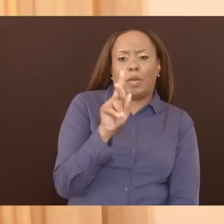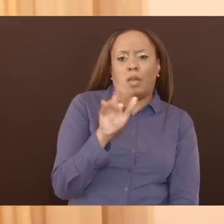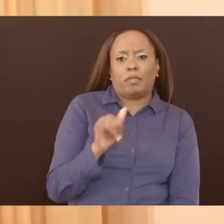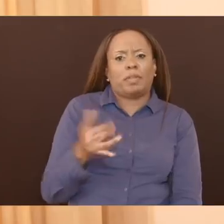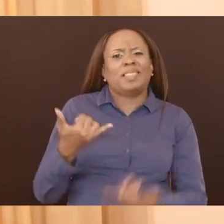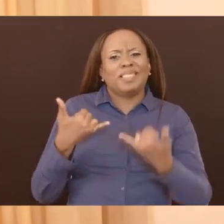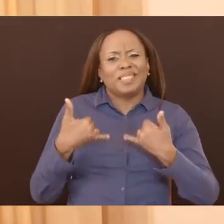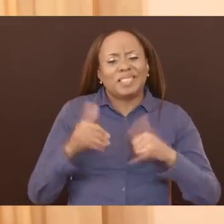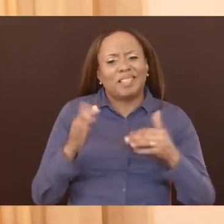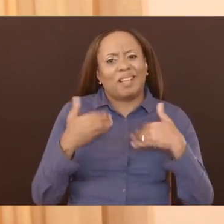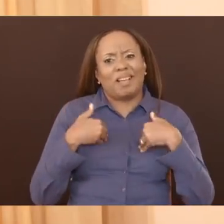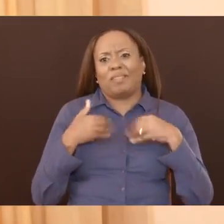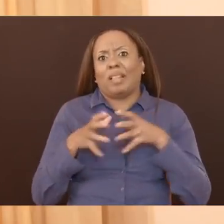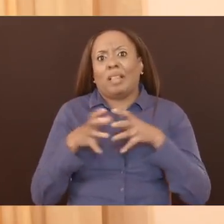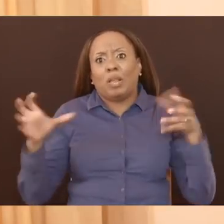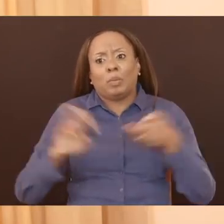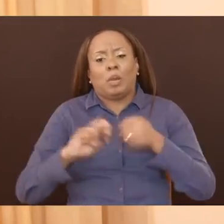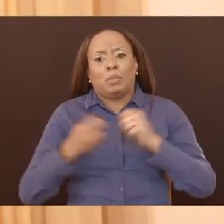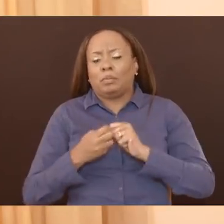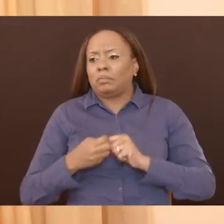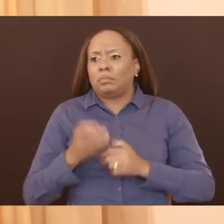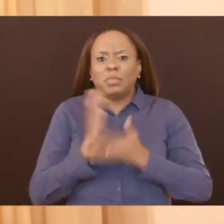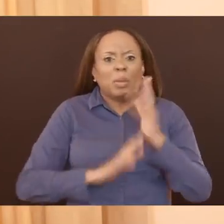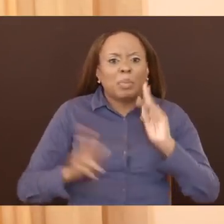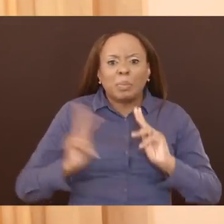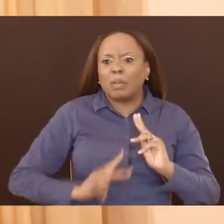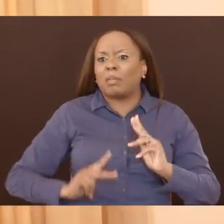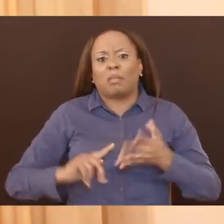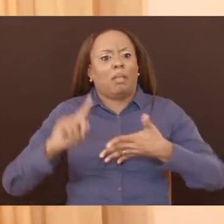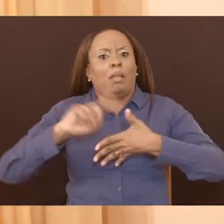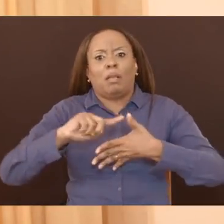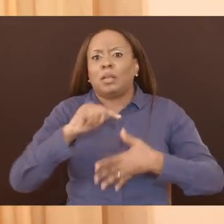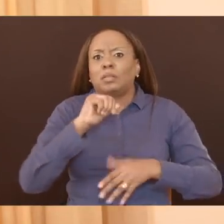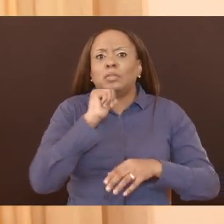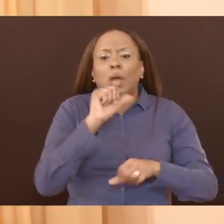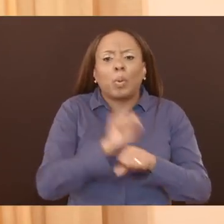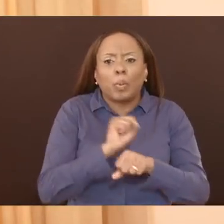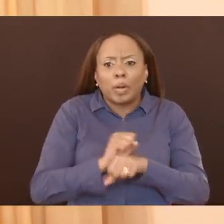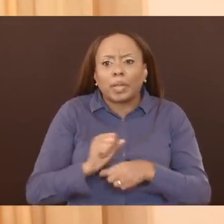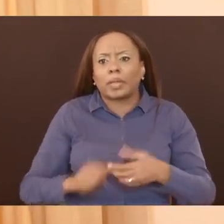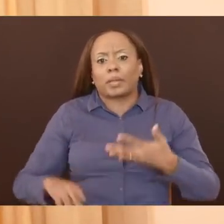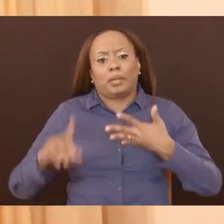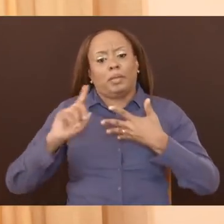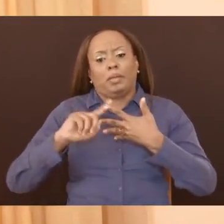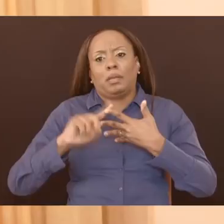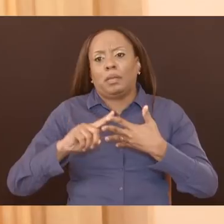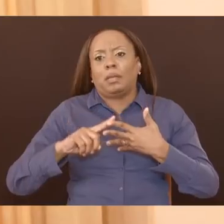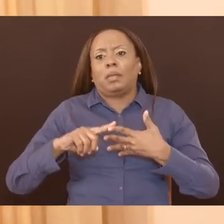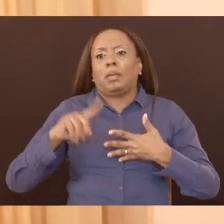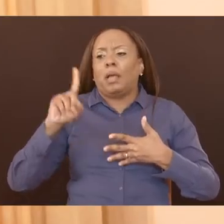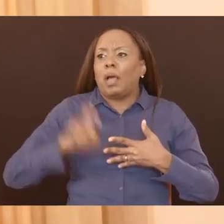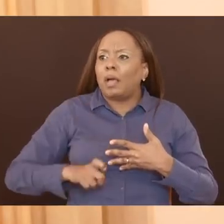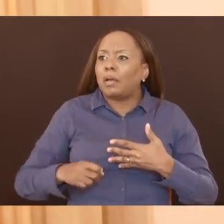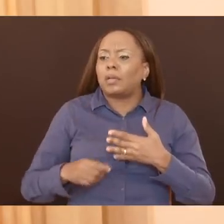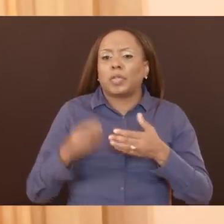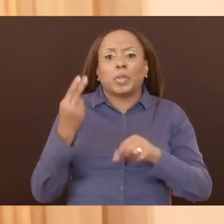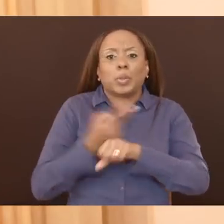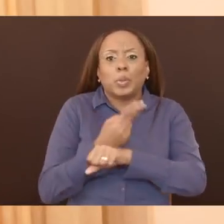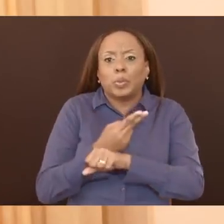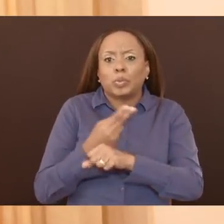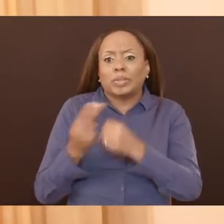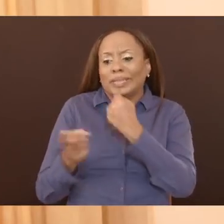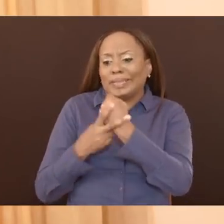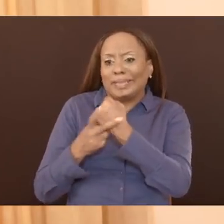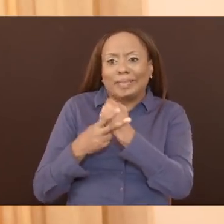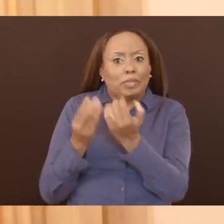because people have lost their jobs and people are now themselves having to fight, having to draw down on savings, having to do a